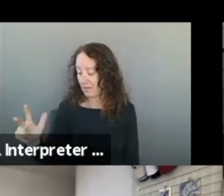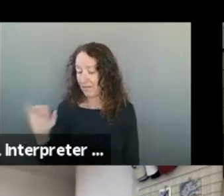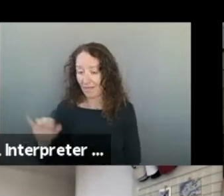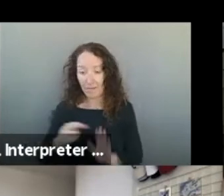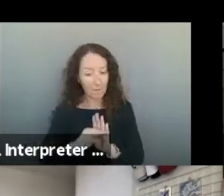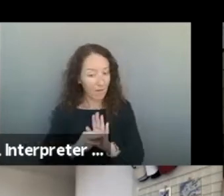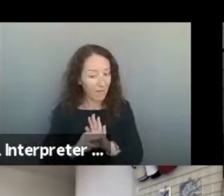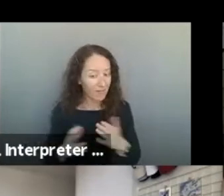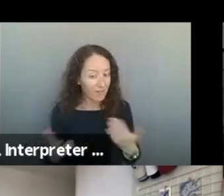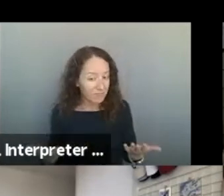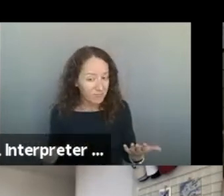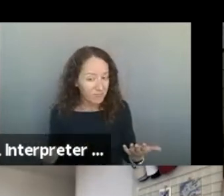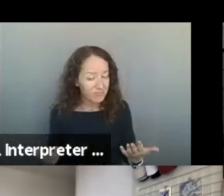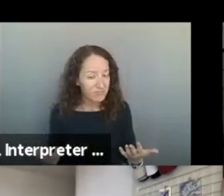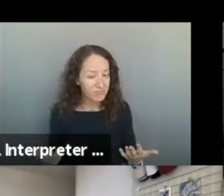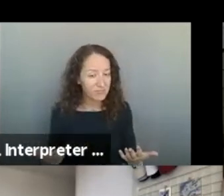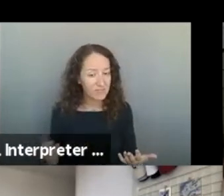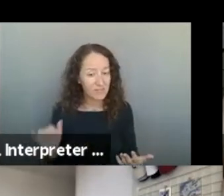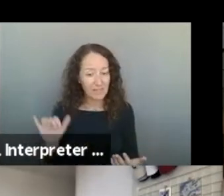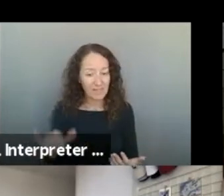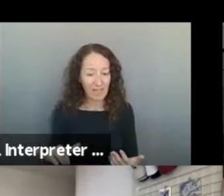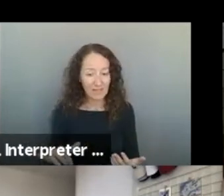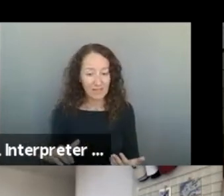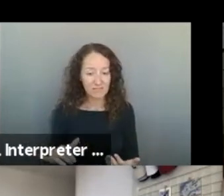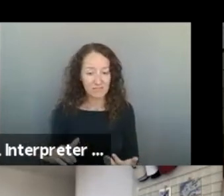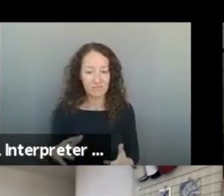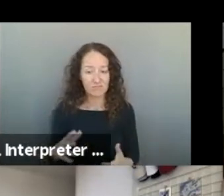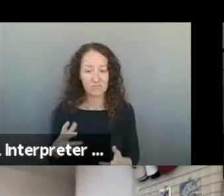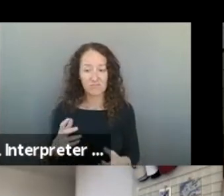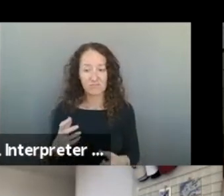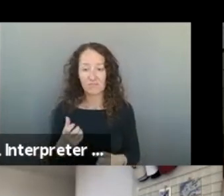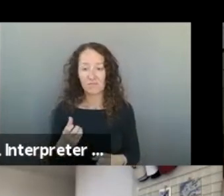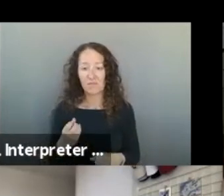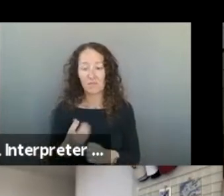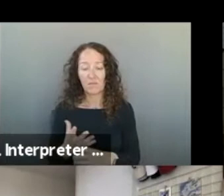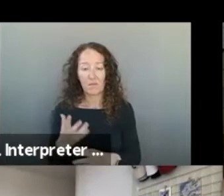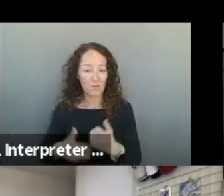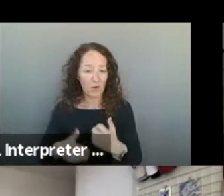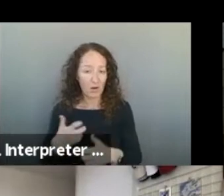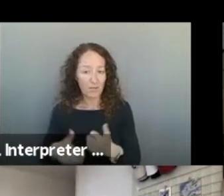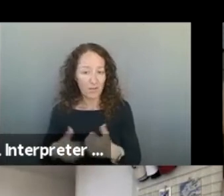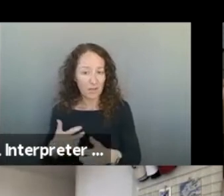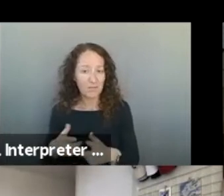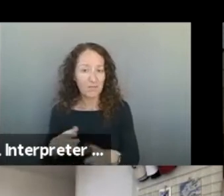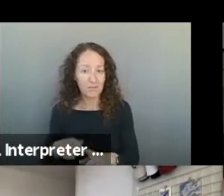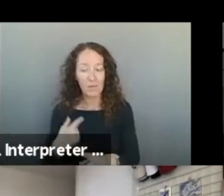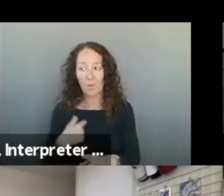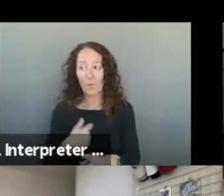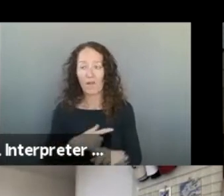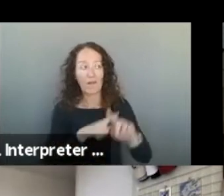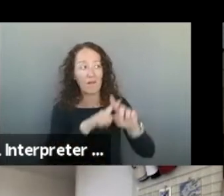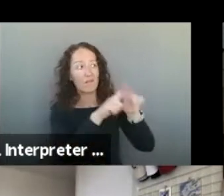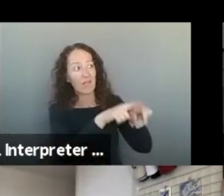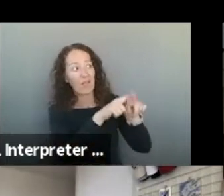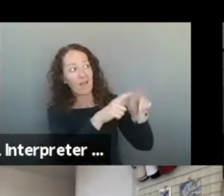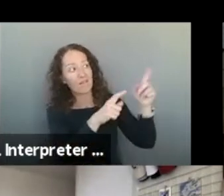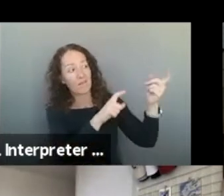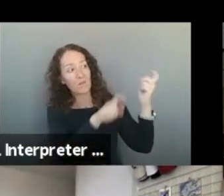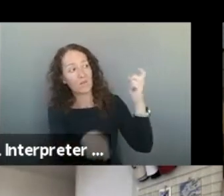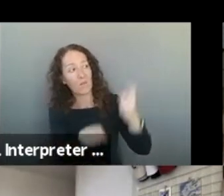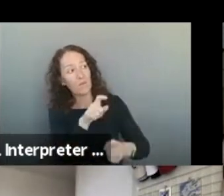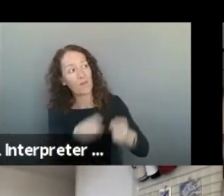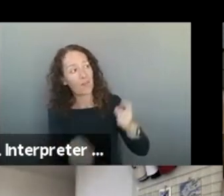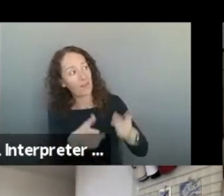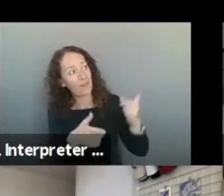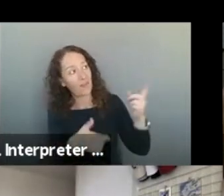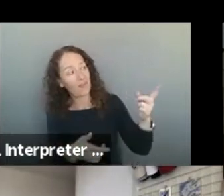model just like, is that part of the problem, since we're all relying basically on donors and often